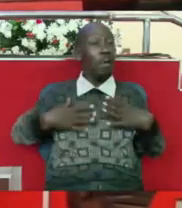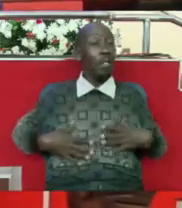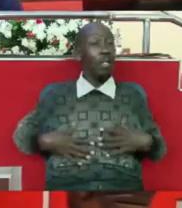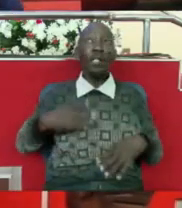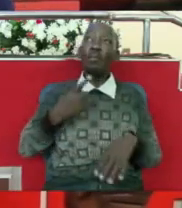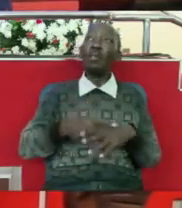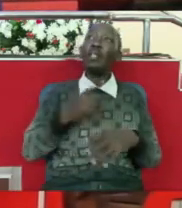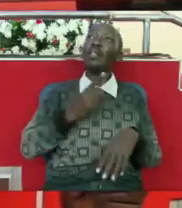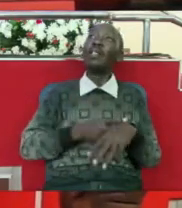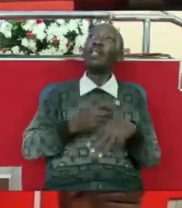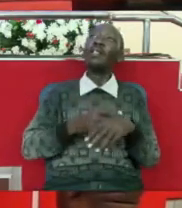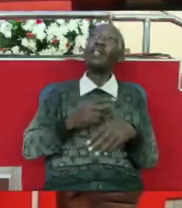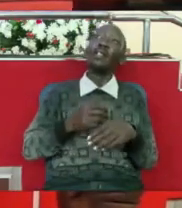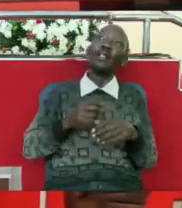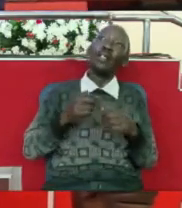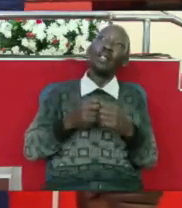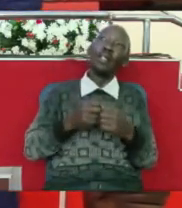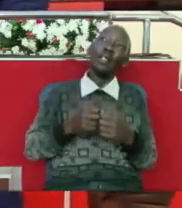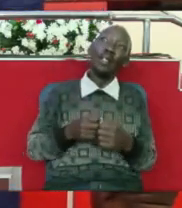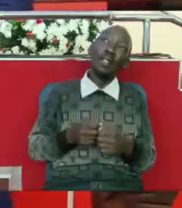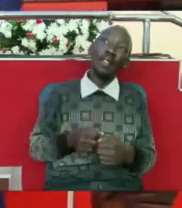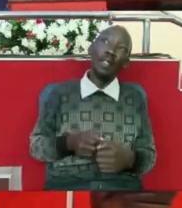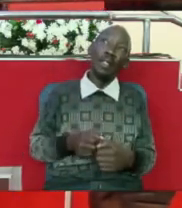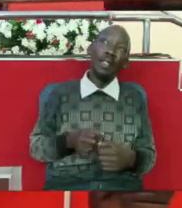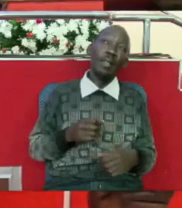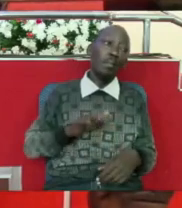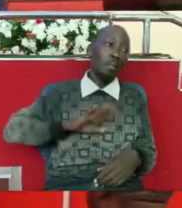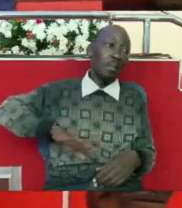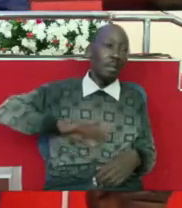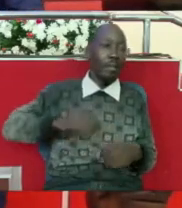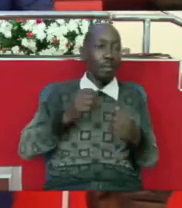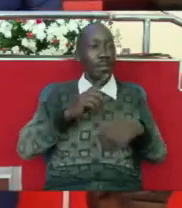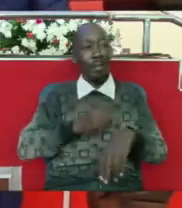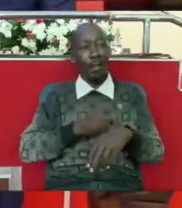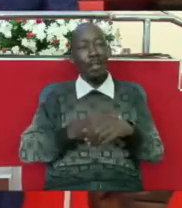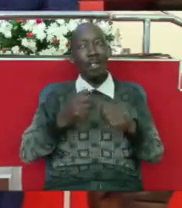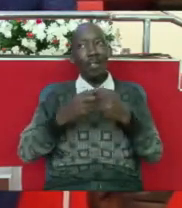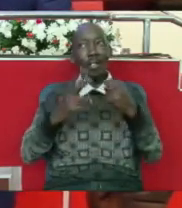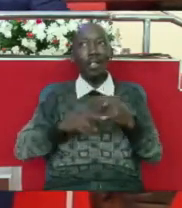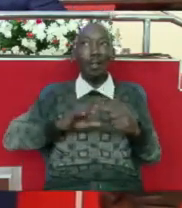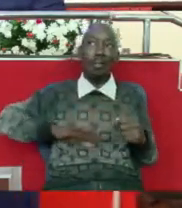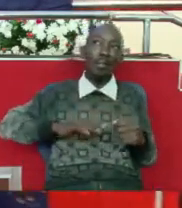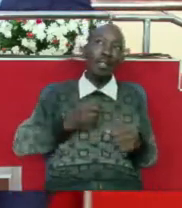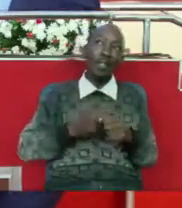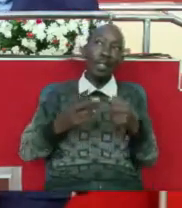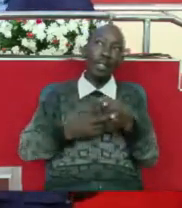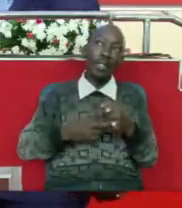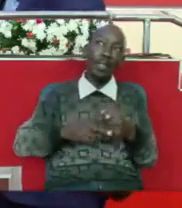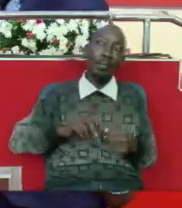up? 17 minutes. 17 minutes. All right. 17 minutes.